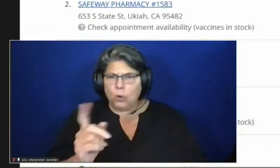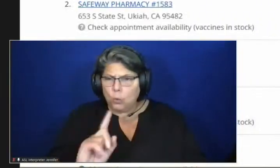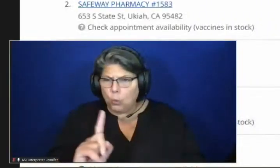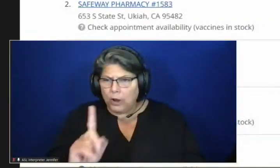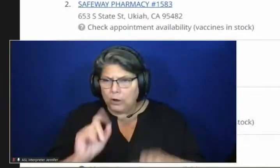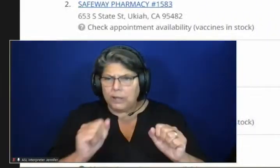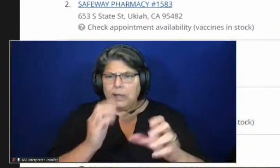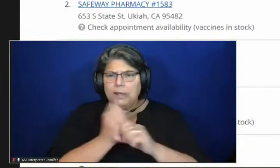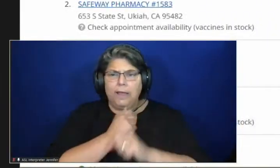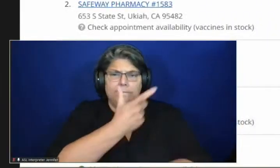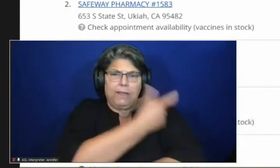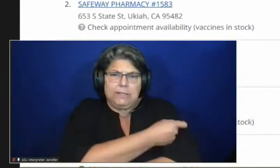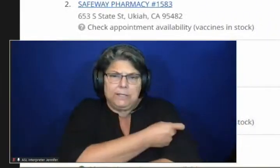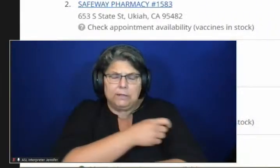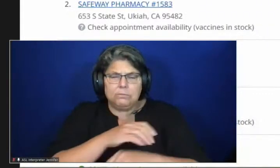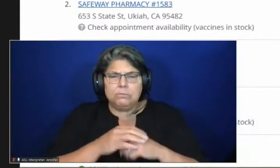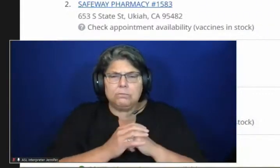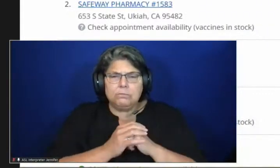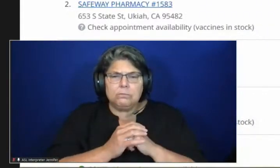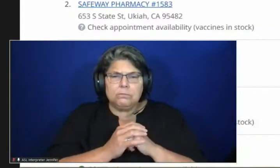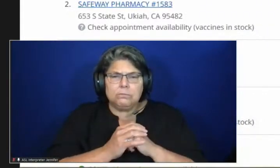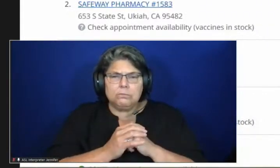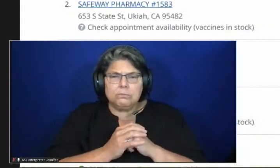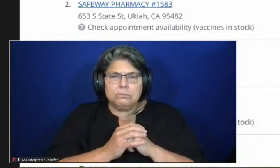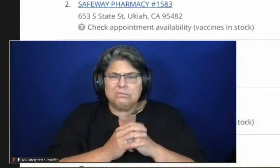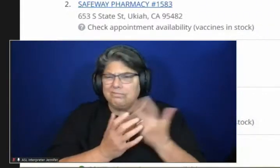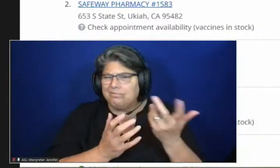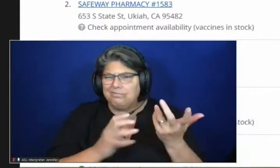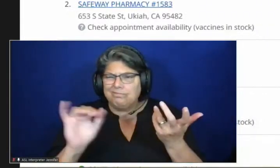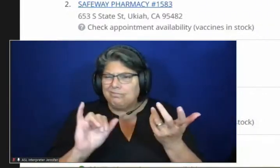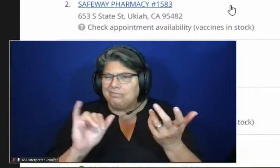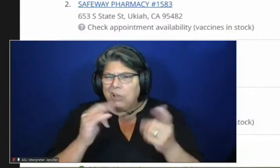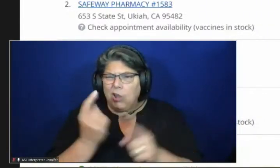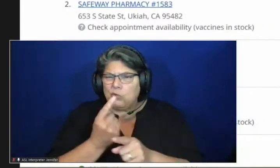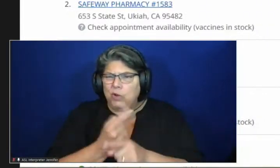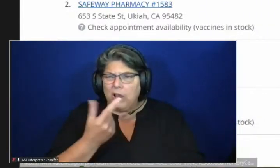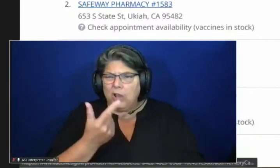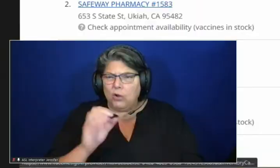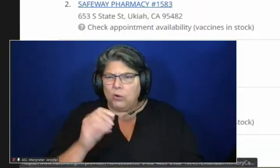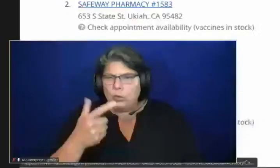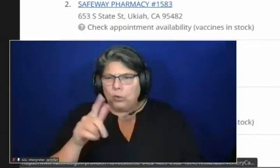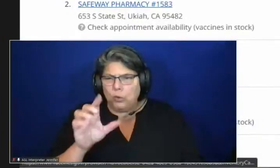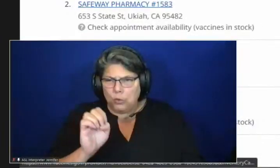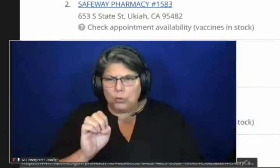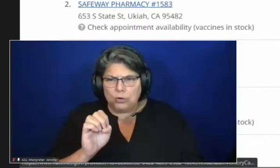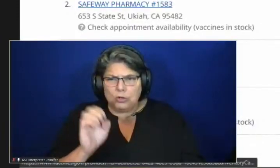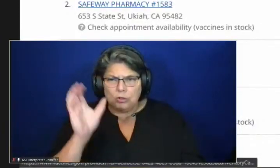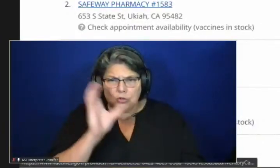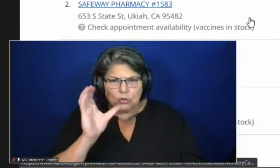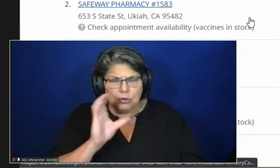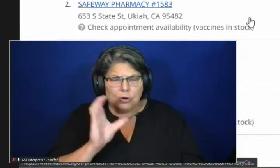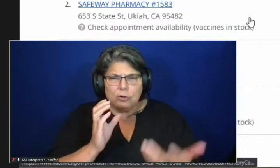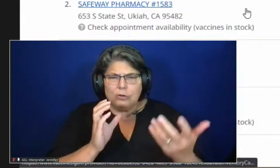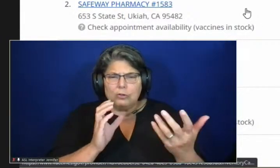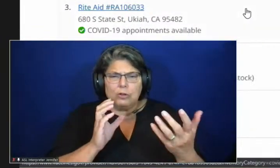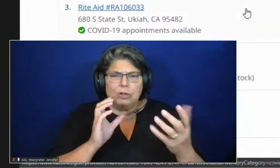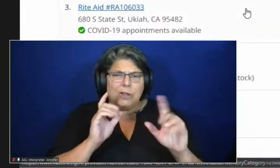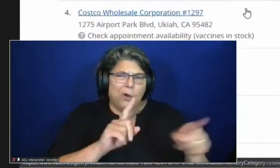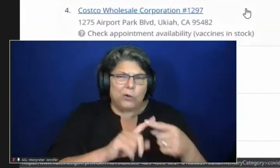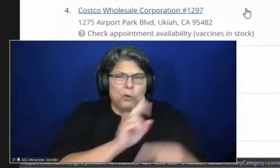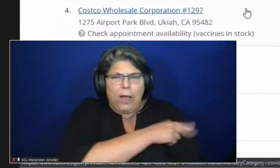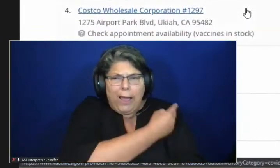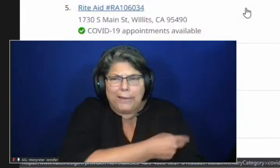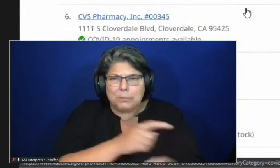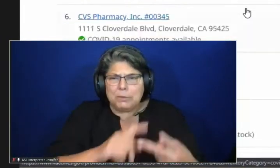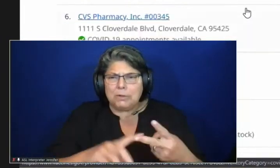is available. Just similar to a regular Google search result, it has different options. We can get at the hospital, Safeway,